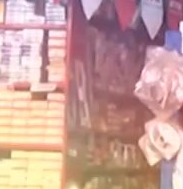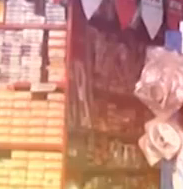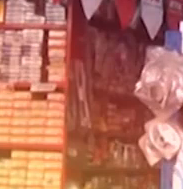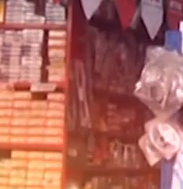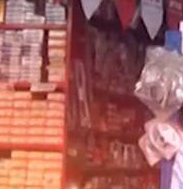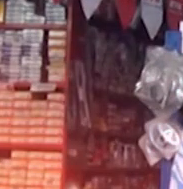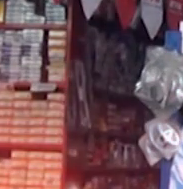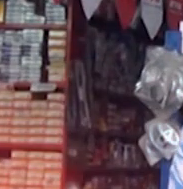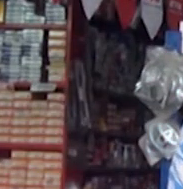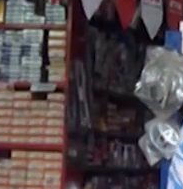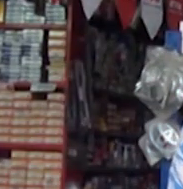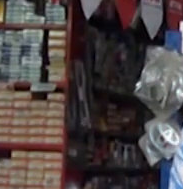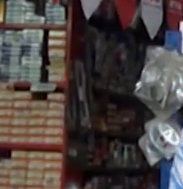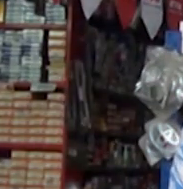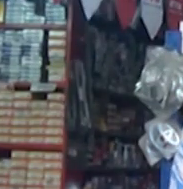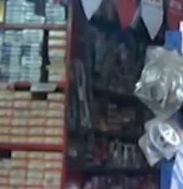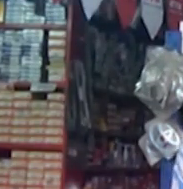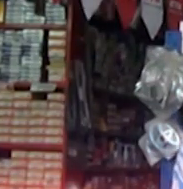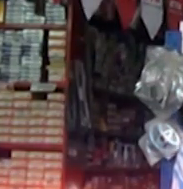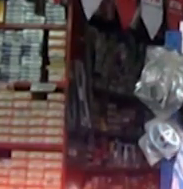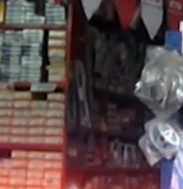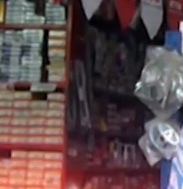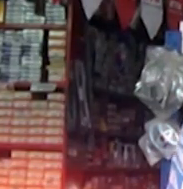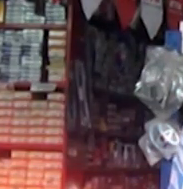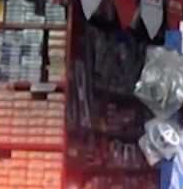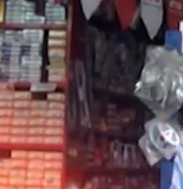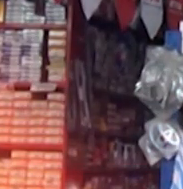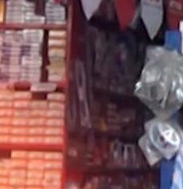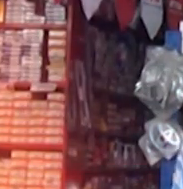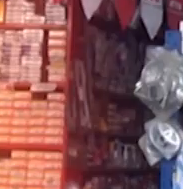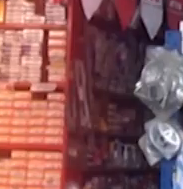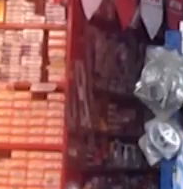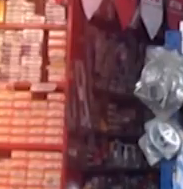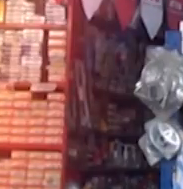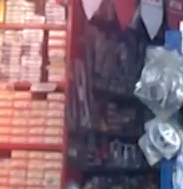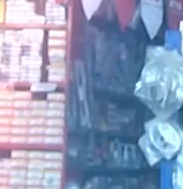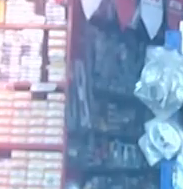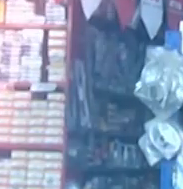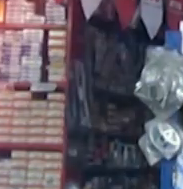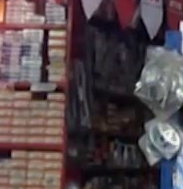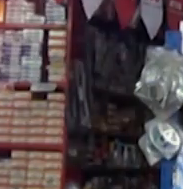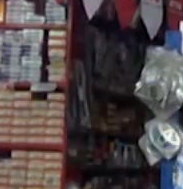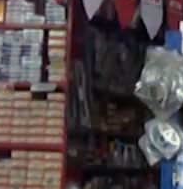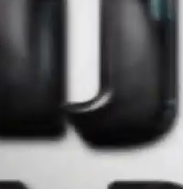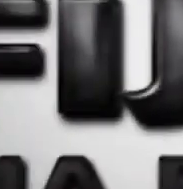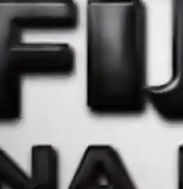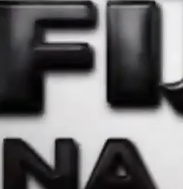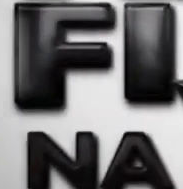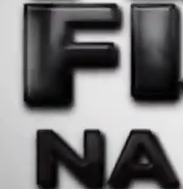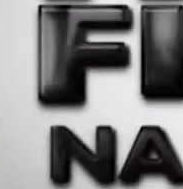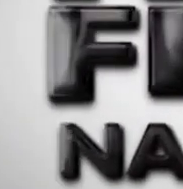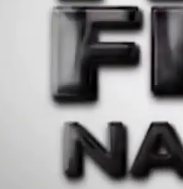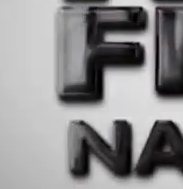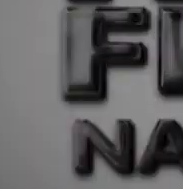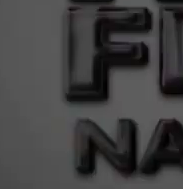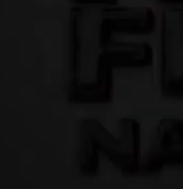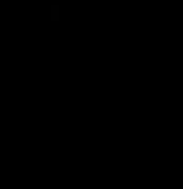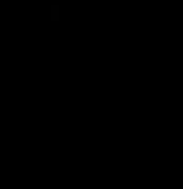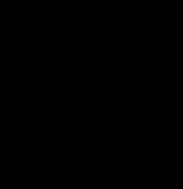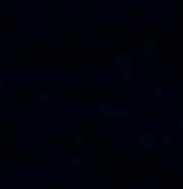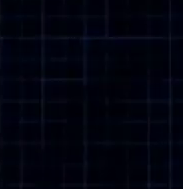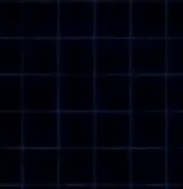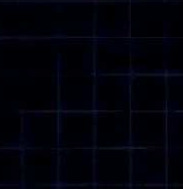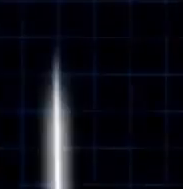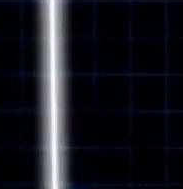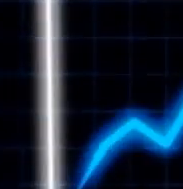Pula nadang go apros lang kerse, go erkraki. Do televisi na barong na Radio Fiji 1 nandomo ibit. Radio Fiji 1 nandomo